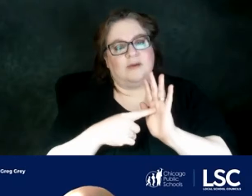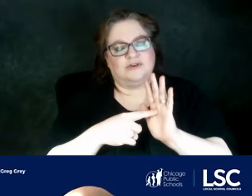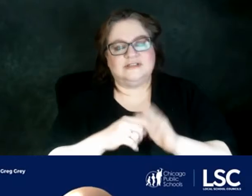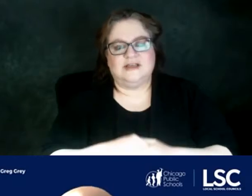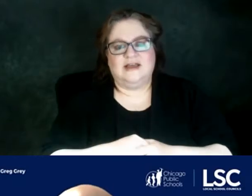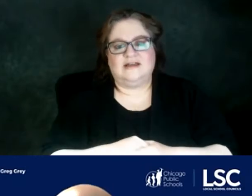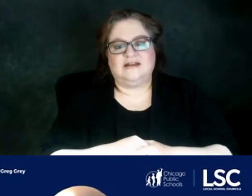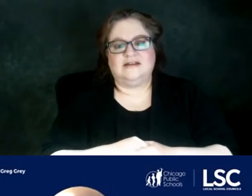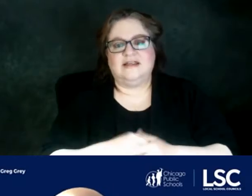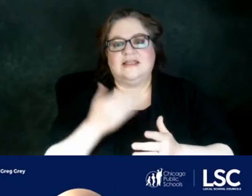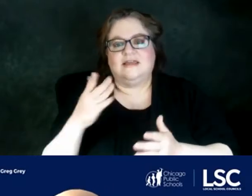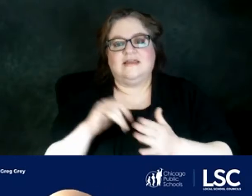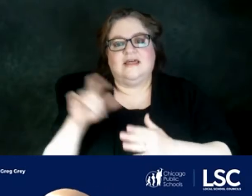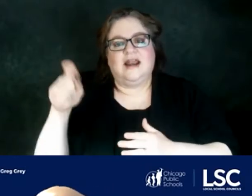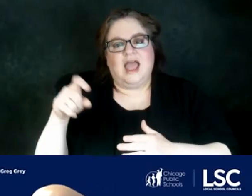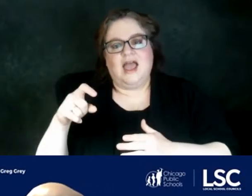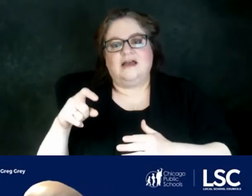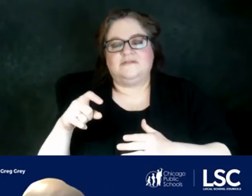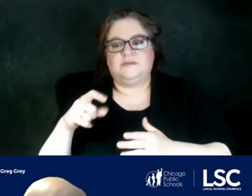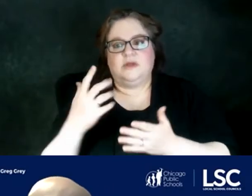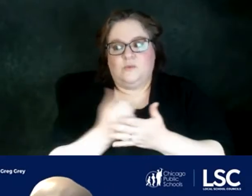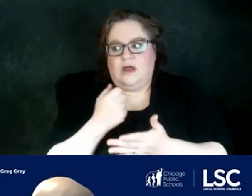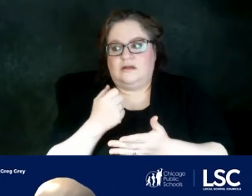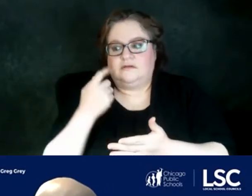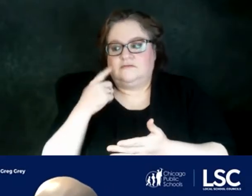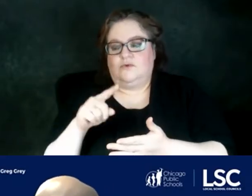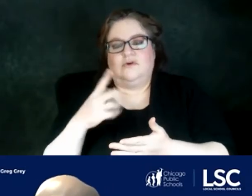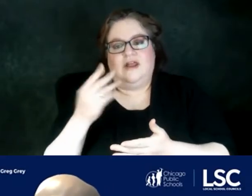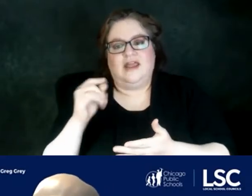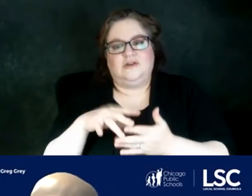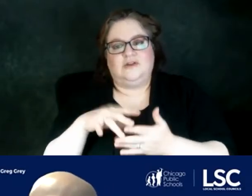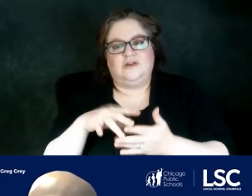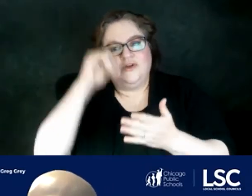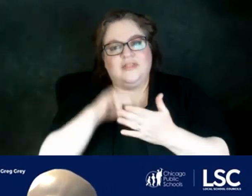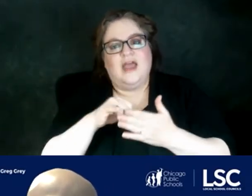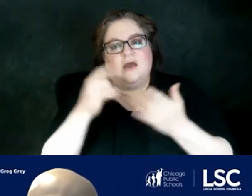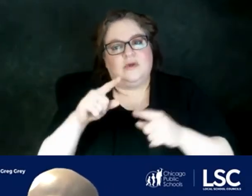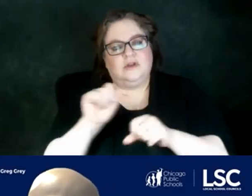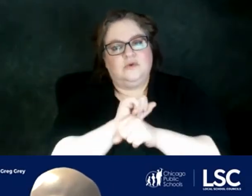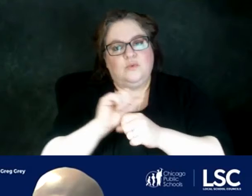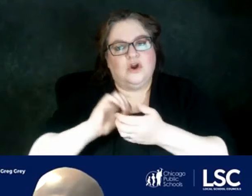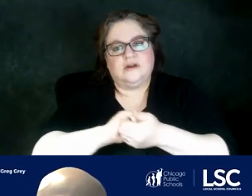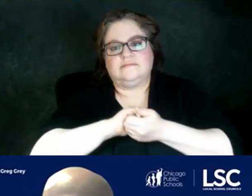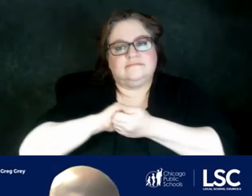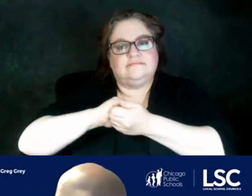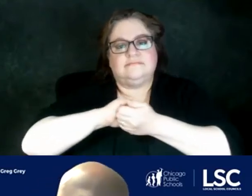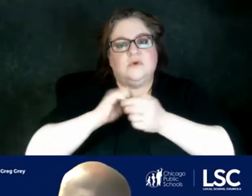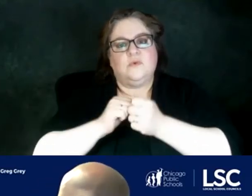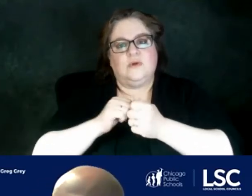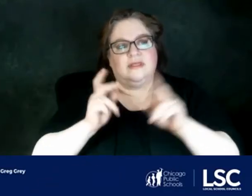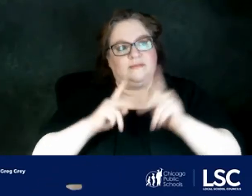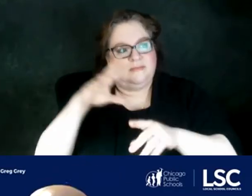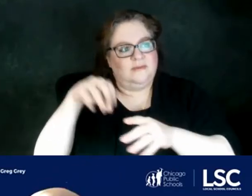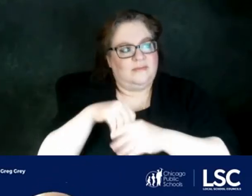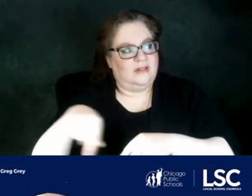things that have to be won on. And you learn that by working together with everyone, right? We